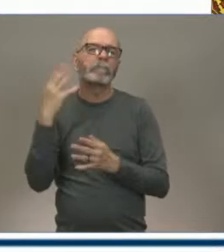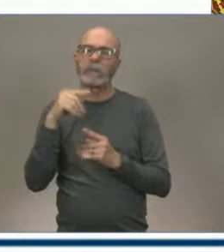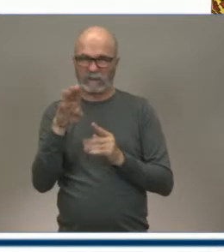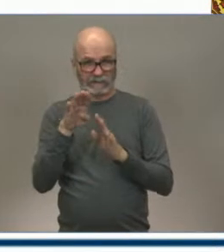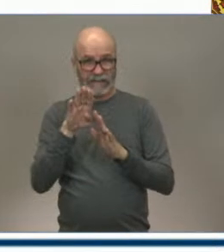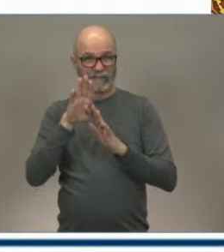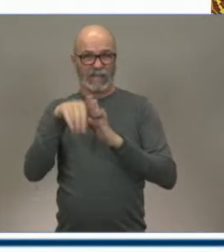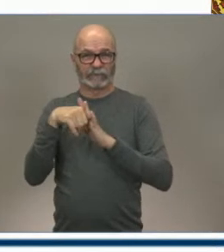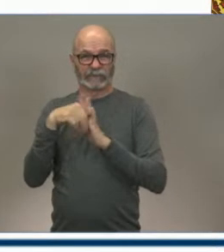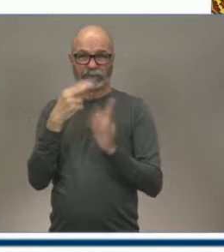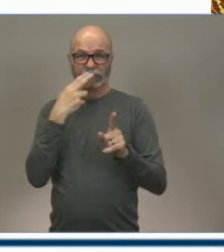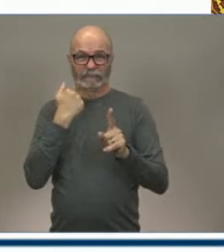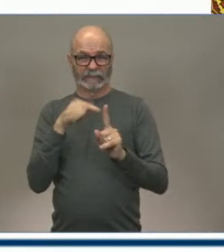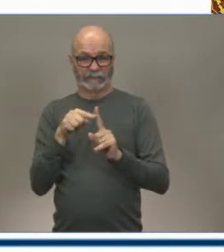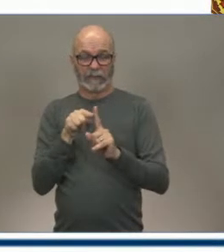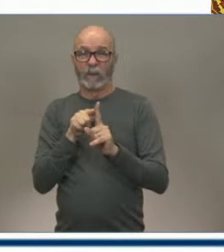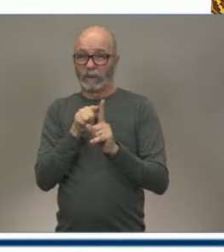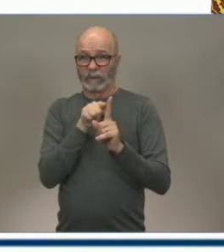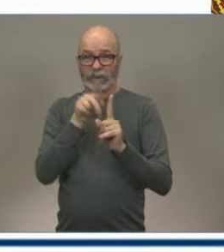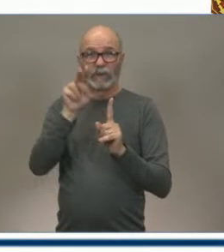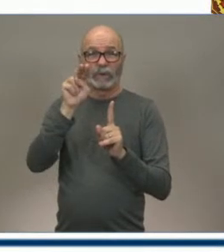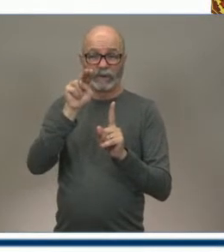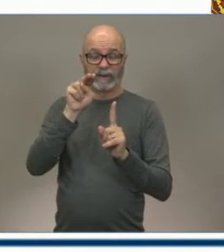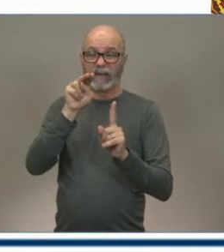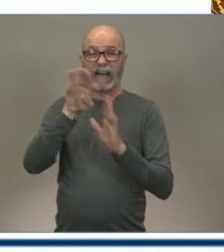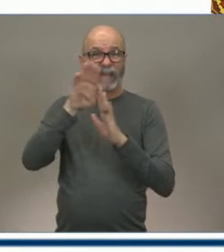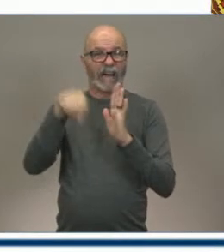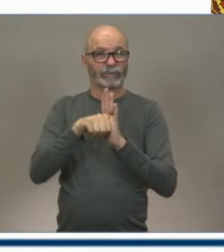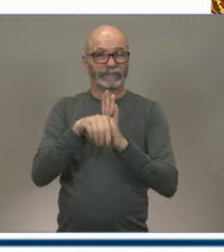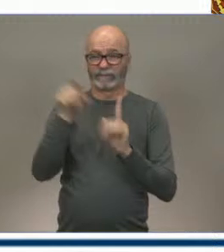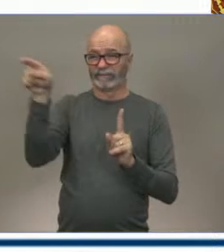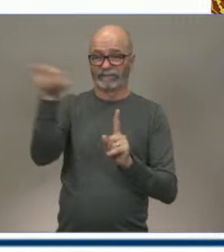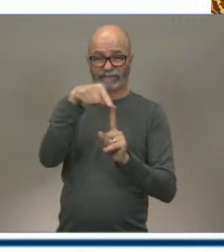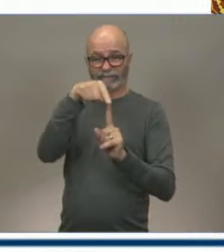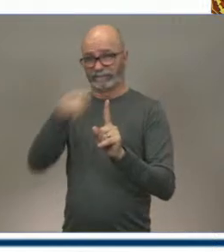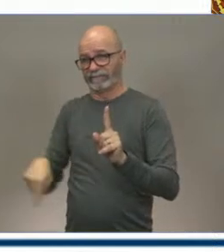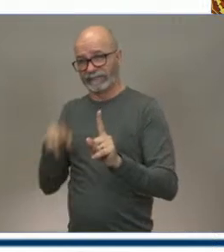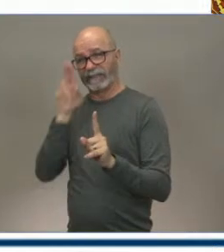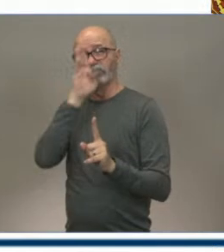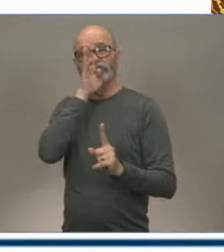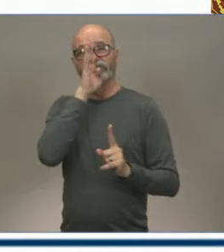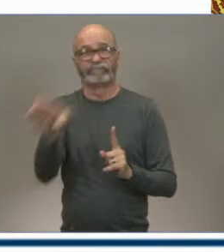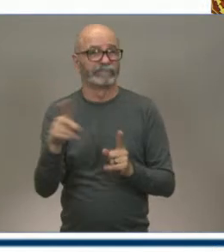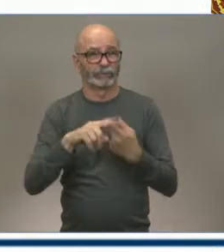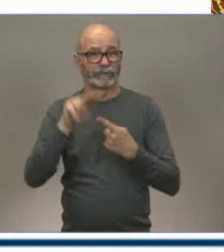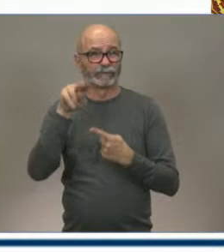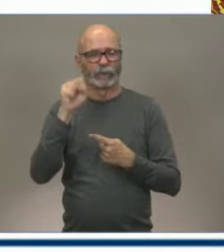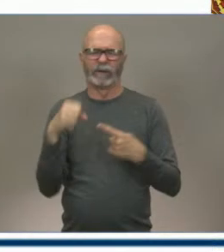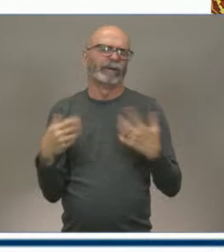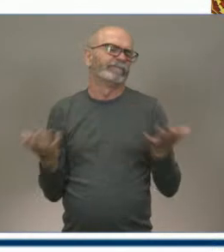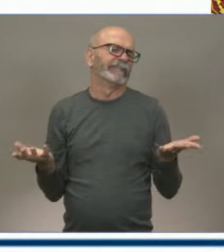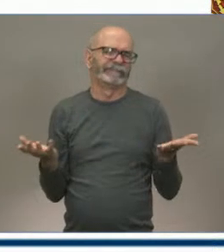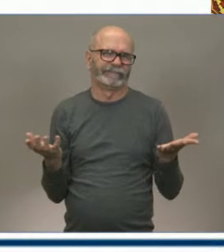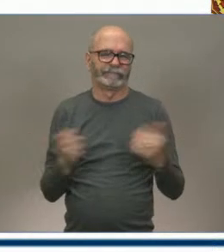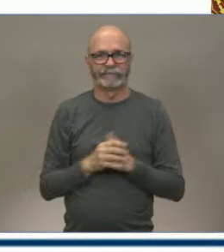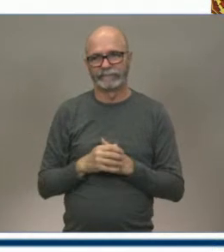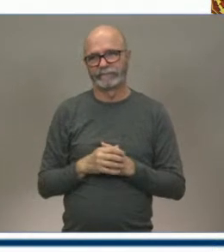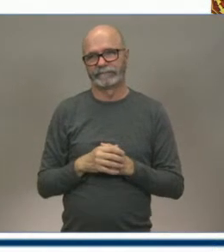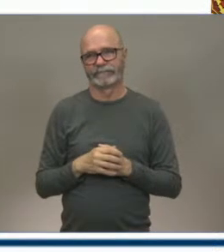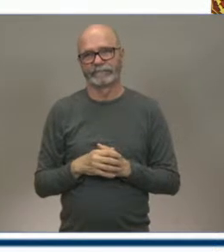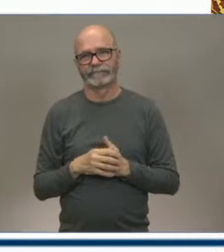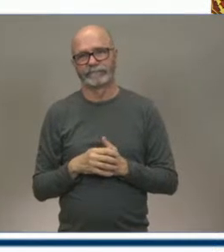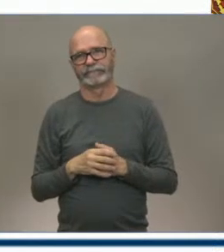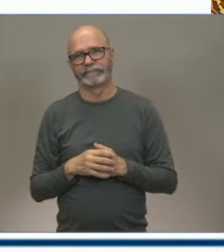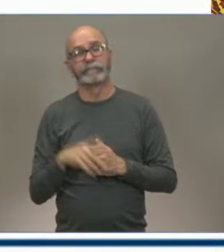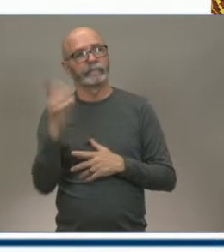follow-up. Thank you. Regarding the vaccines being administered at Northwood on Monday, I'm wondering if you can say how many